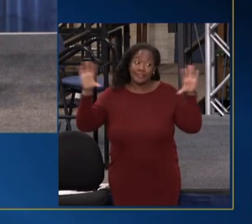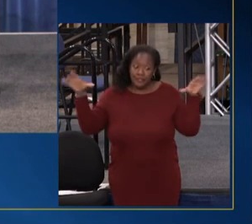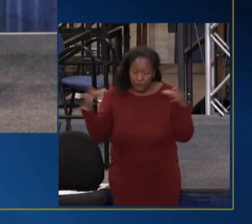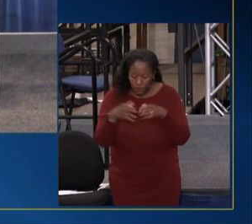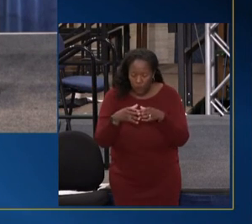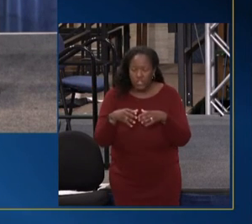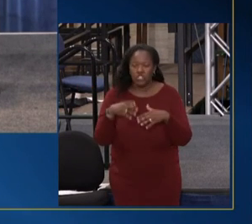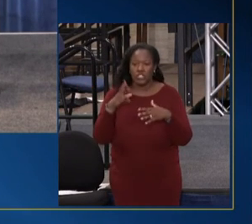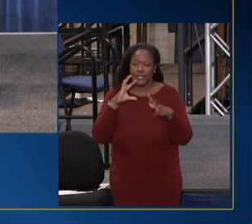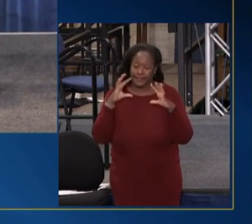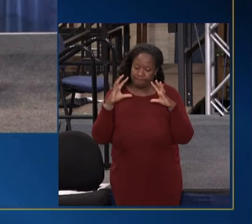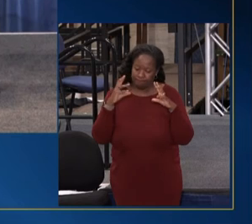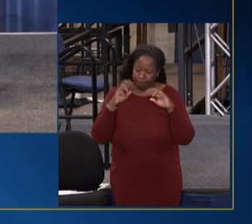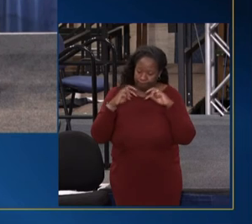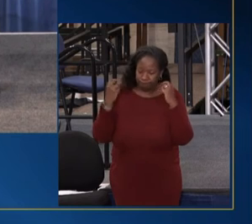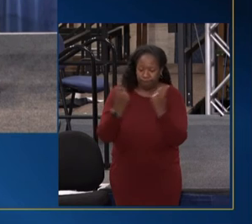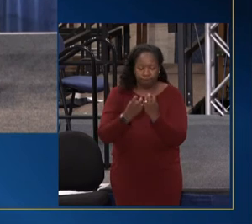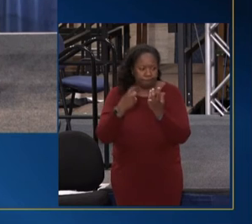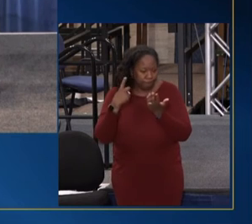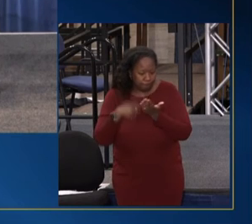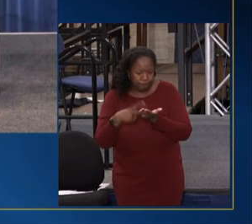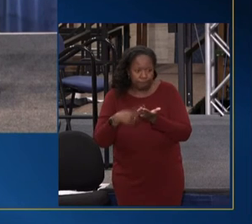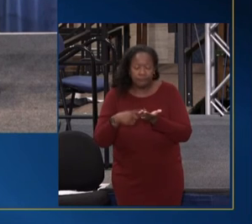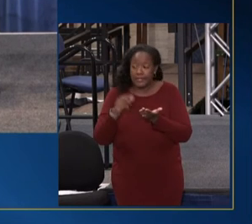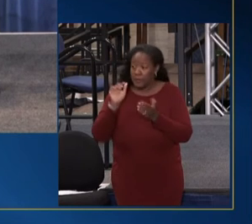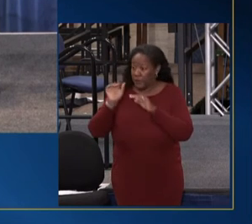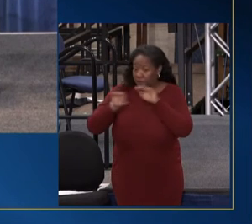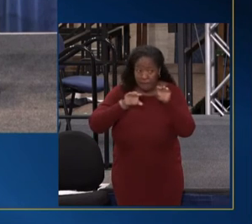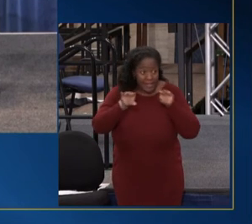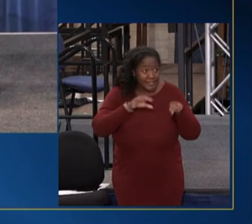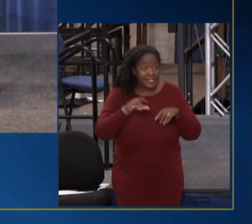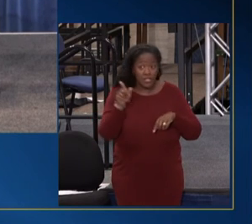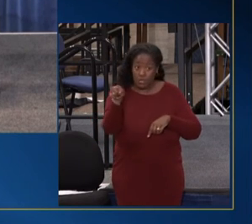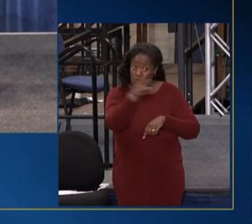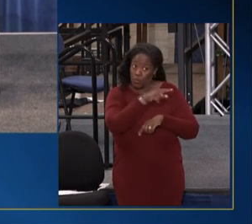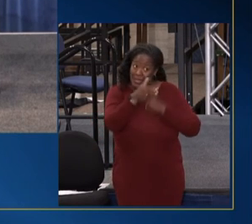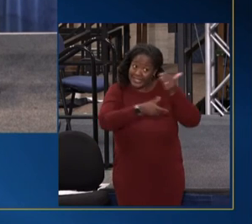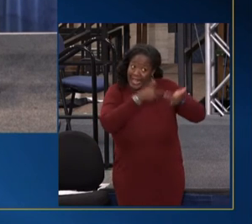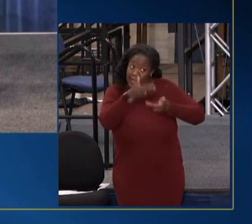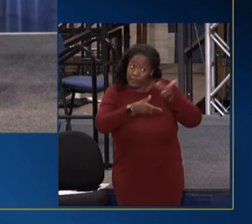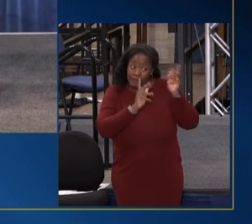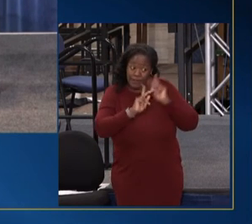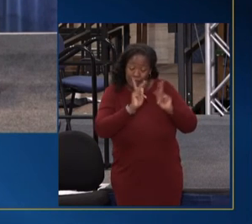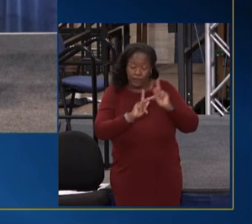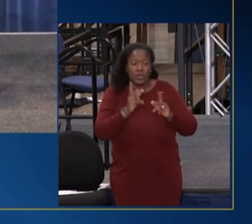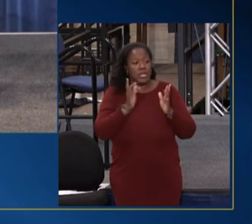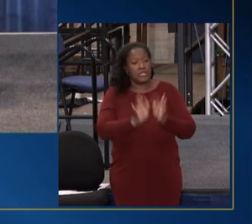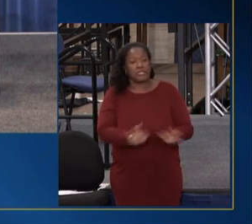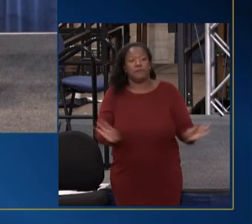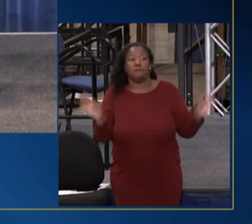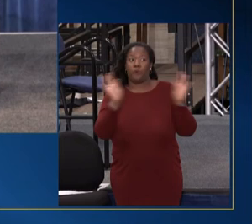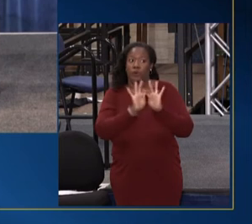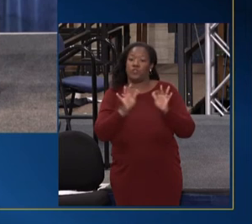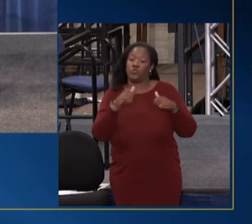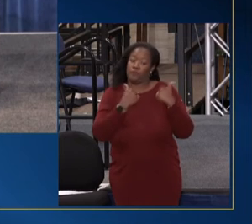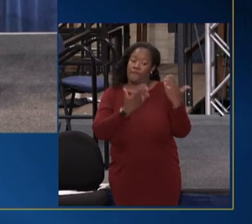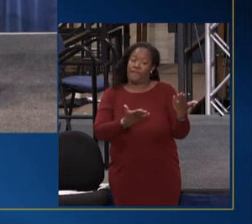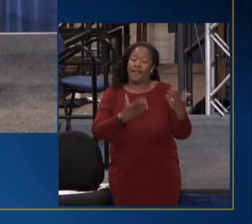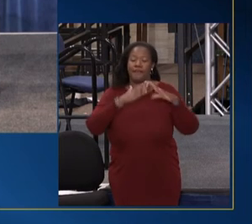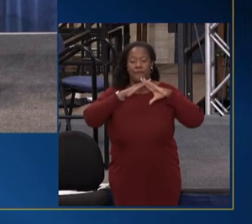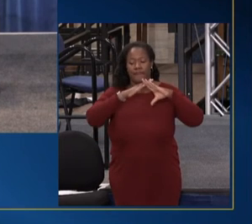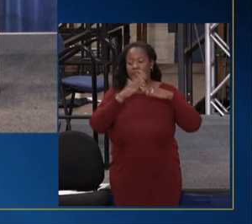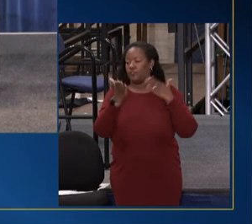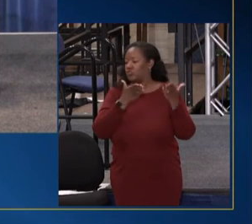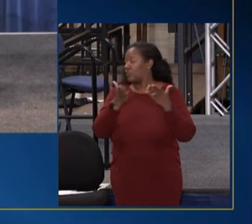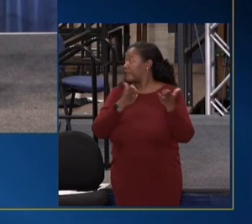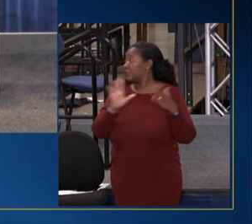and reminded all of them as employers the importance of preventive services to their employees and sort of reaffirmed